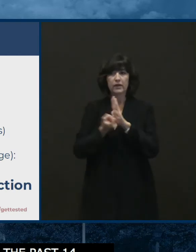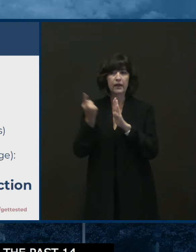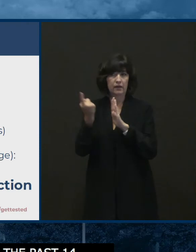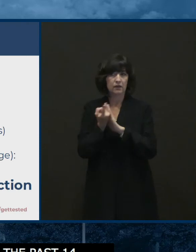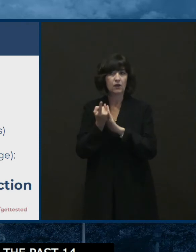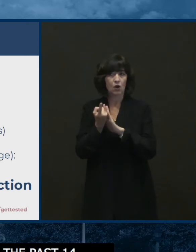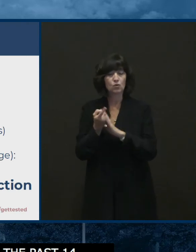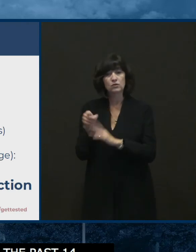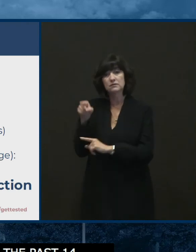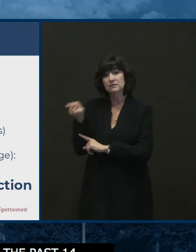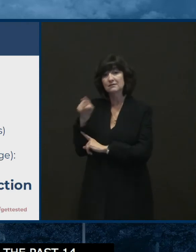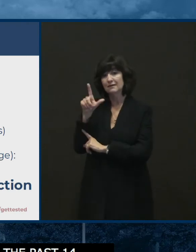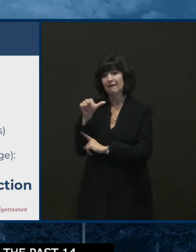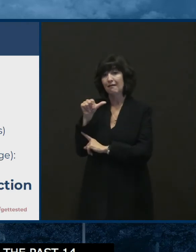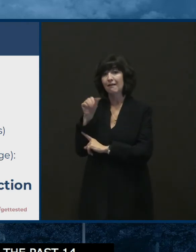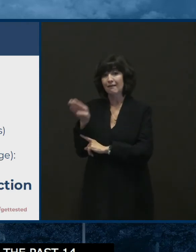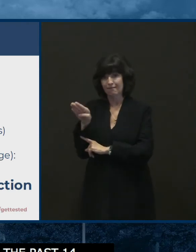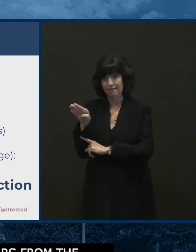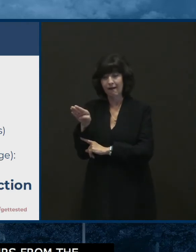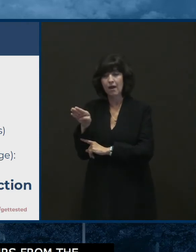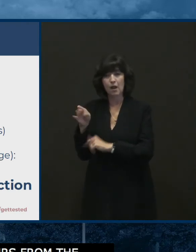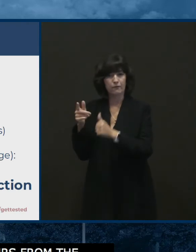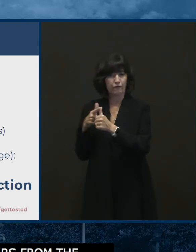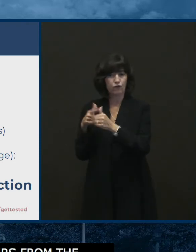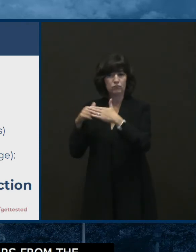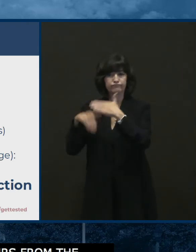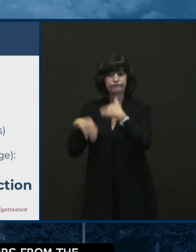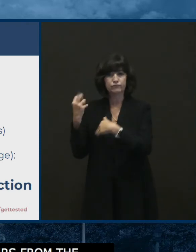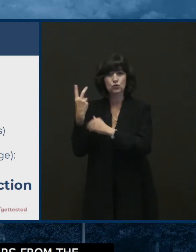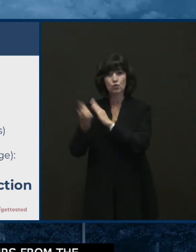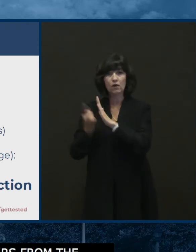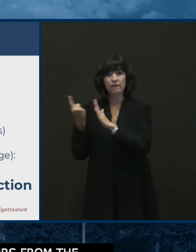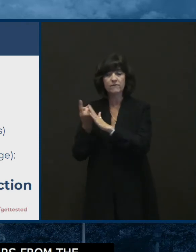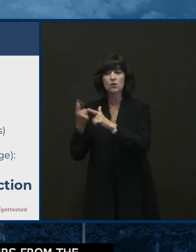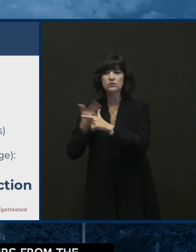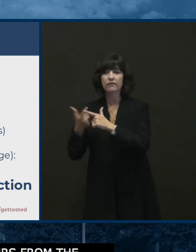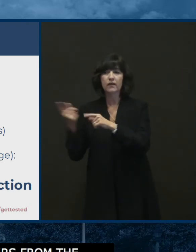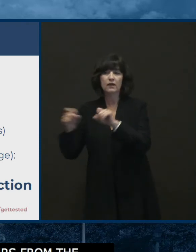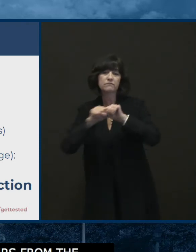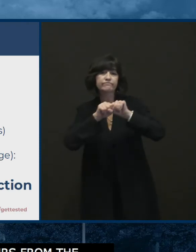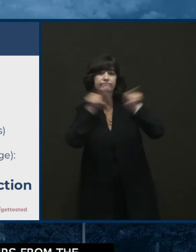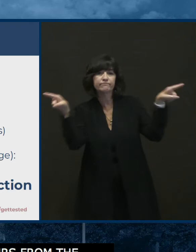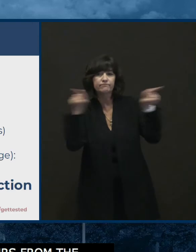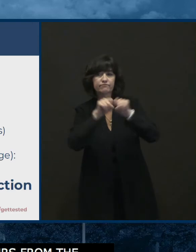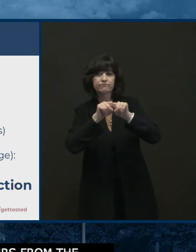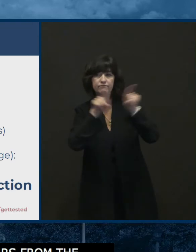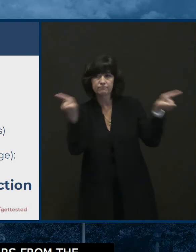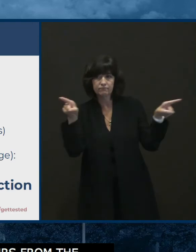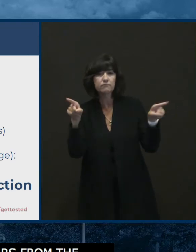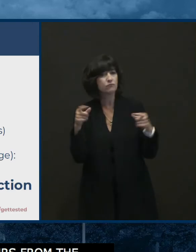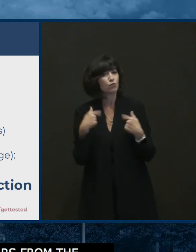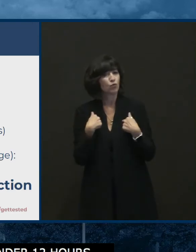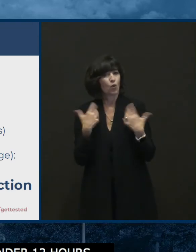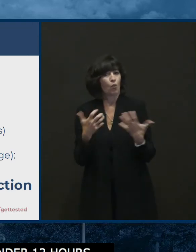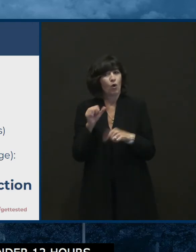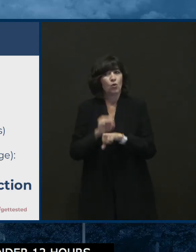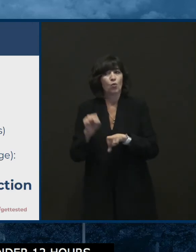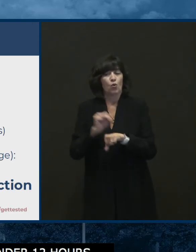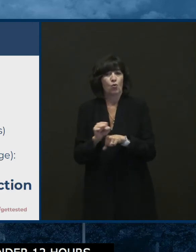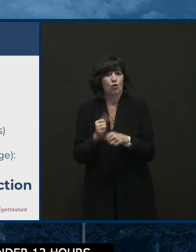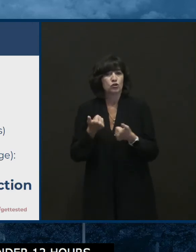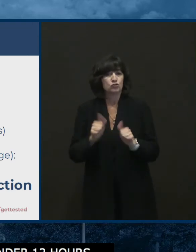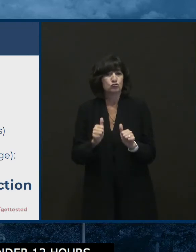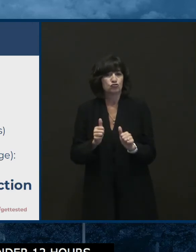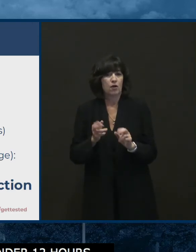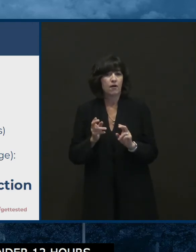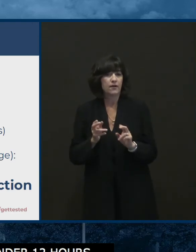7 days. We're even going to work with Curative over the next few days to shrink those times a little bit. Some of the speed bump we see